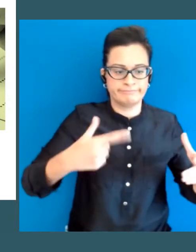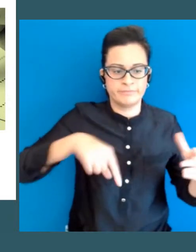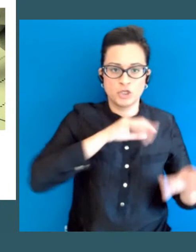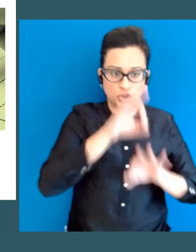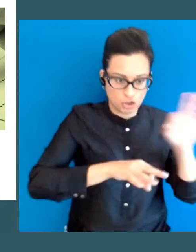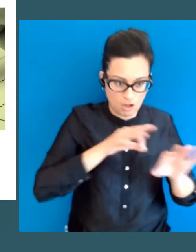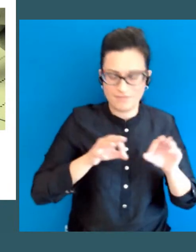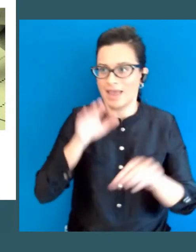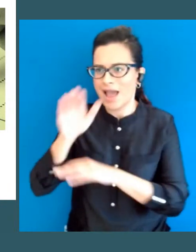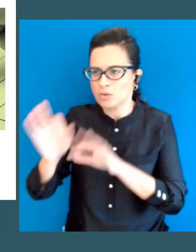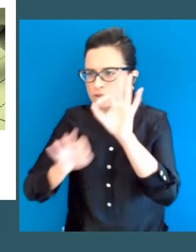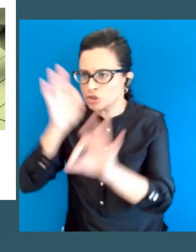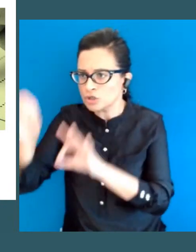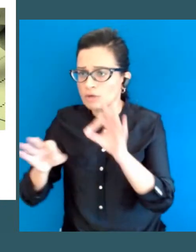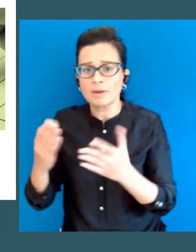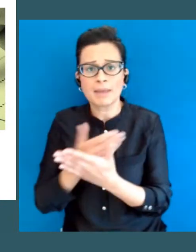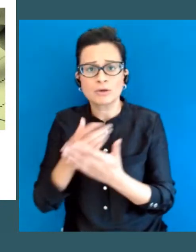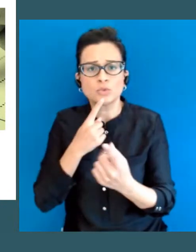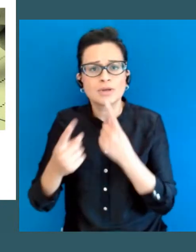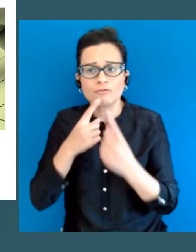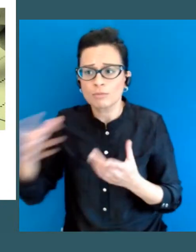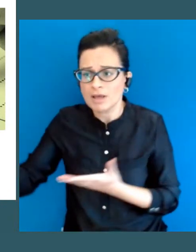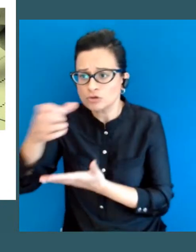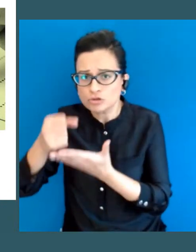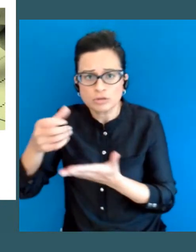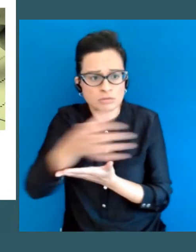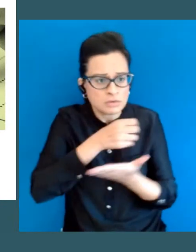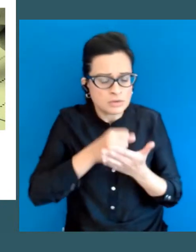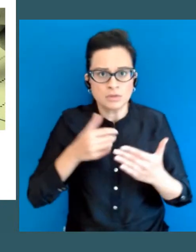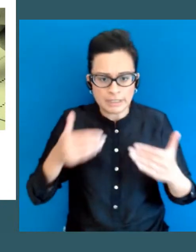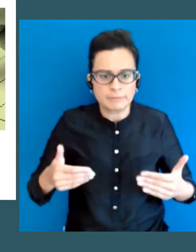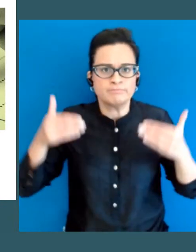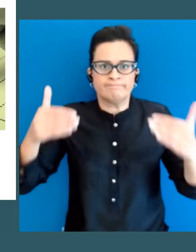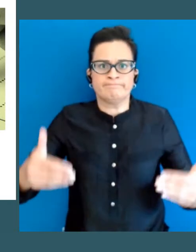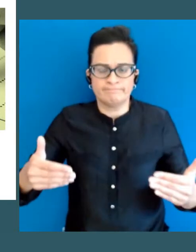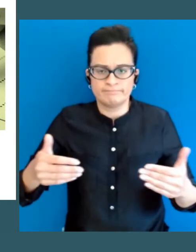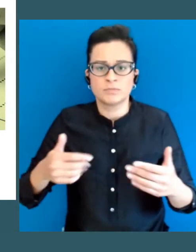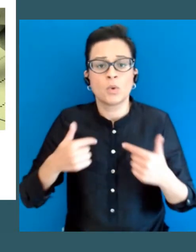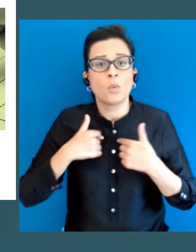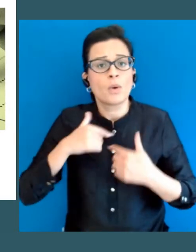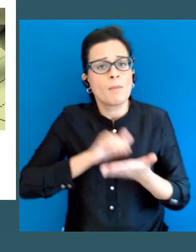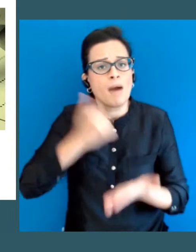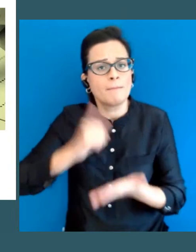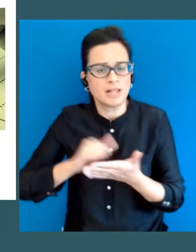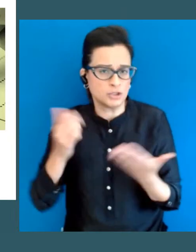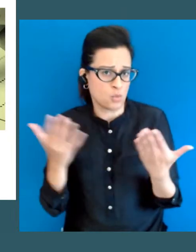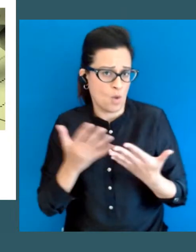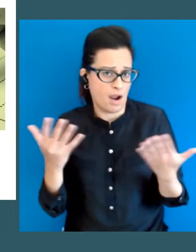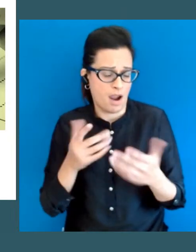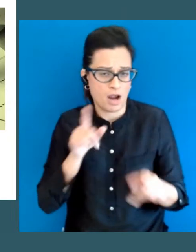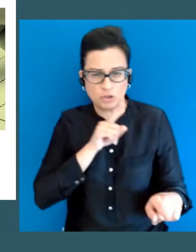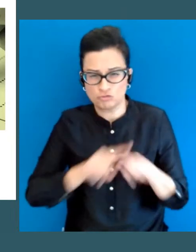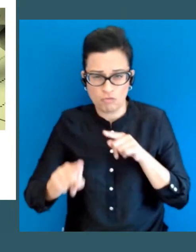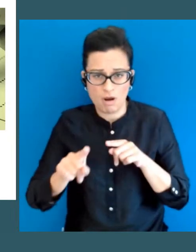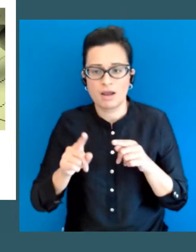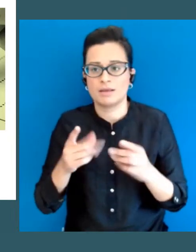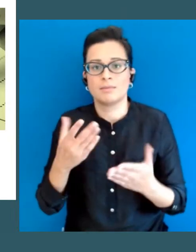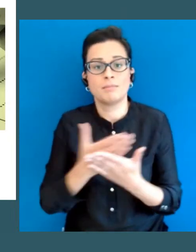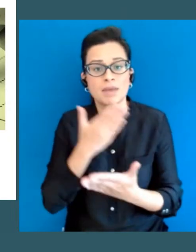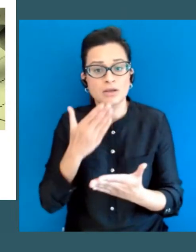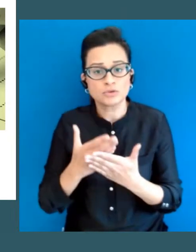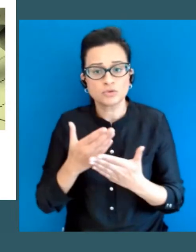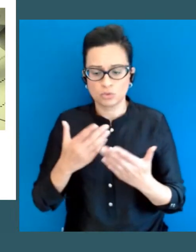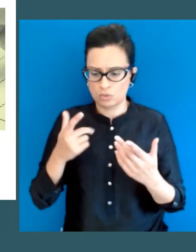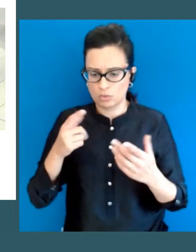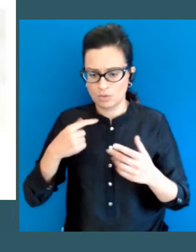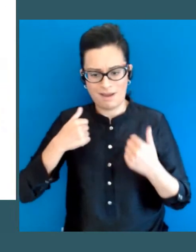moving forward for our allergic public. We will publish this information and try and make change in a positive way however